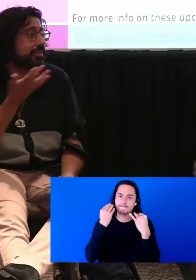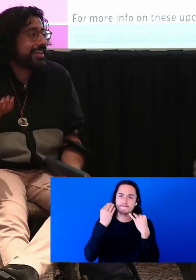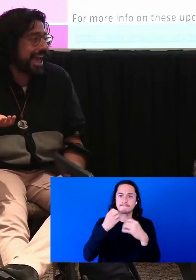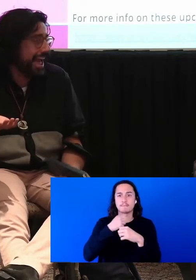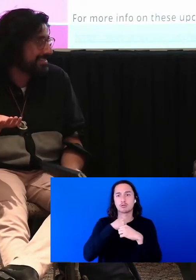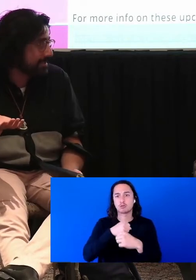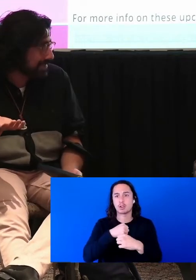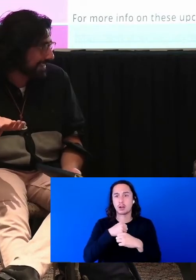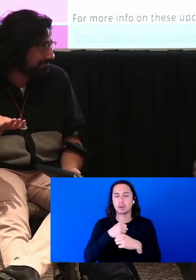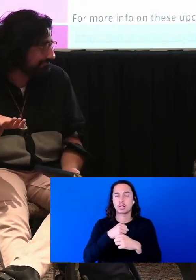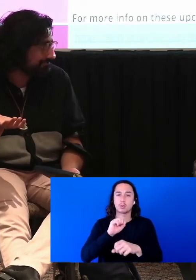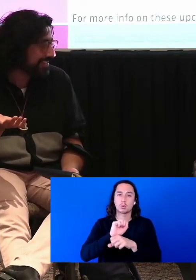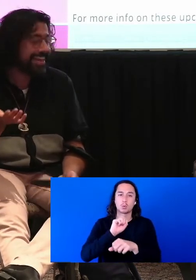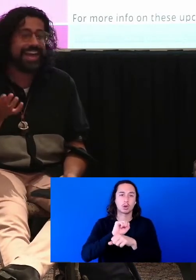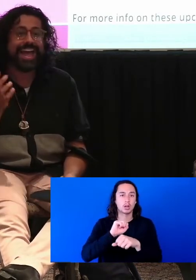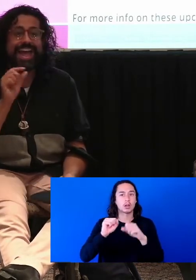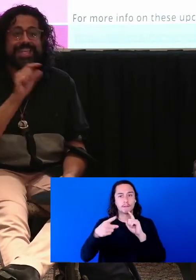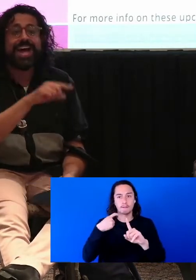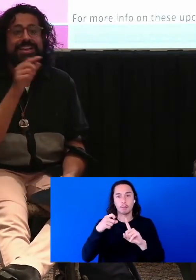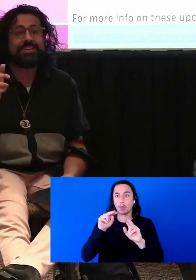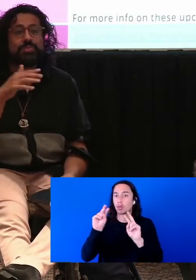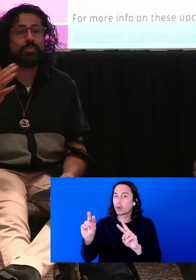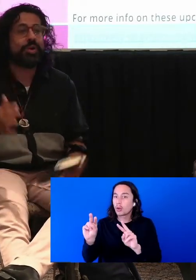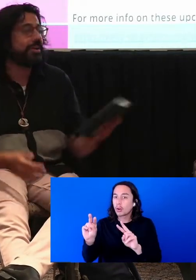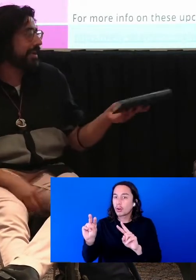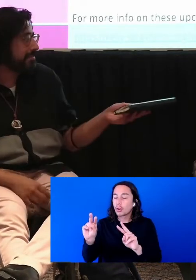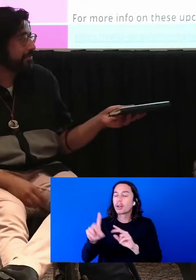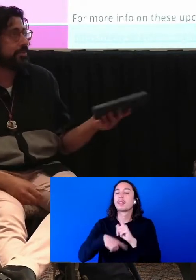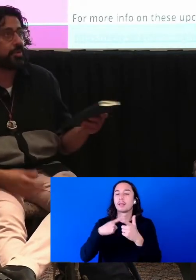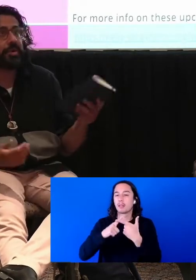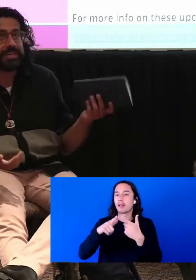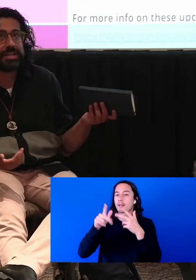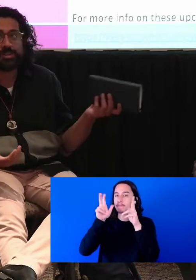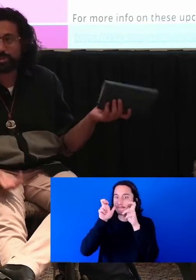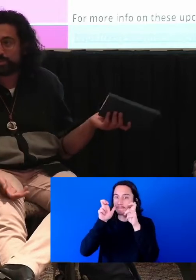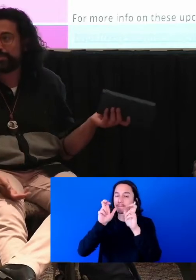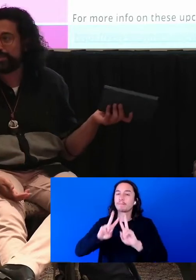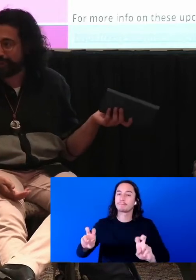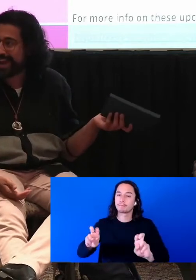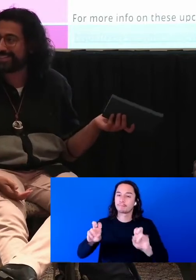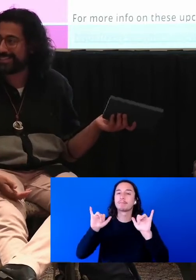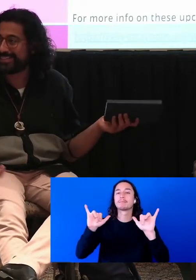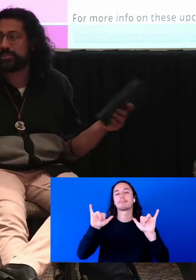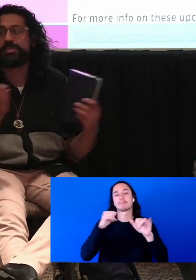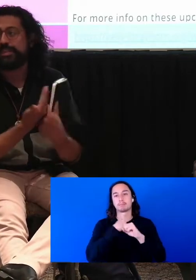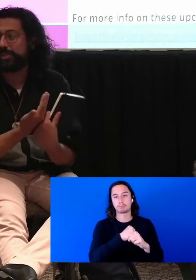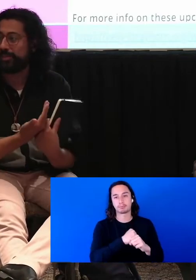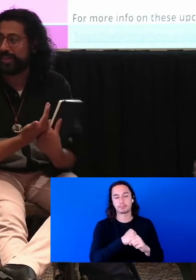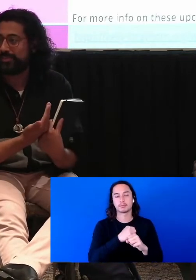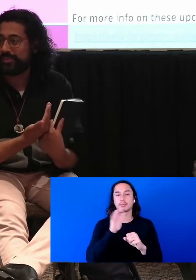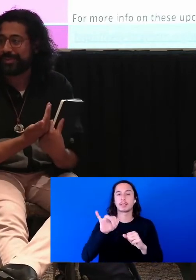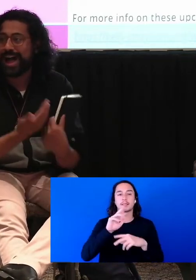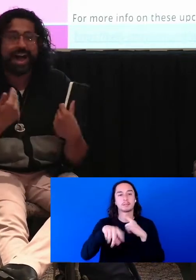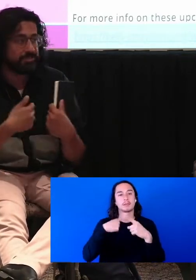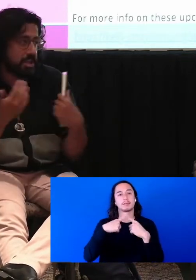of looking at something. And that is where it comes, so when I'm thinking about scripted practice, they're